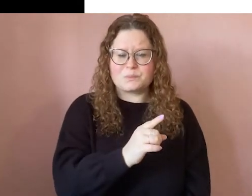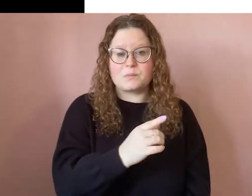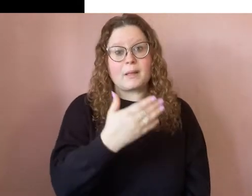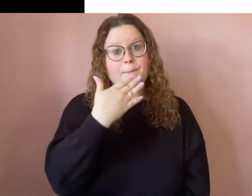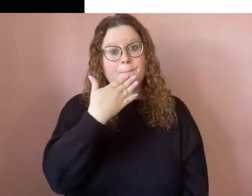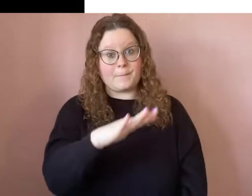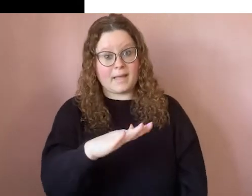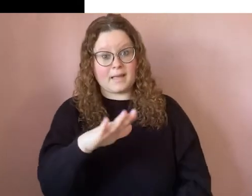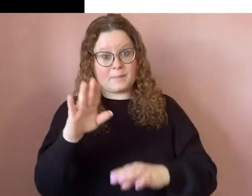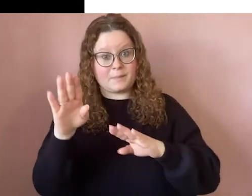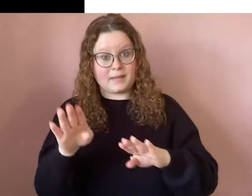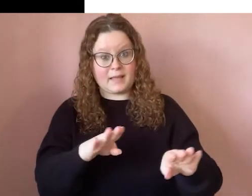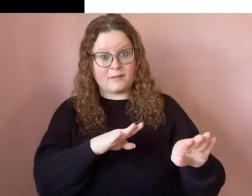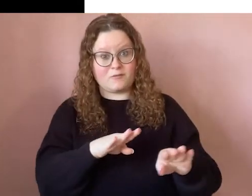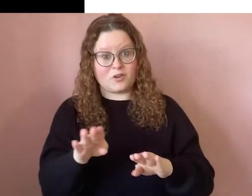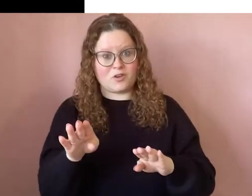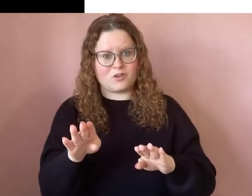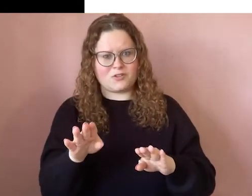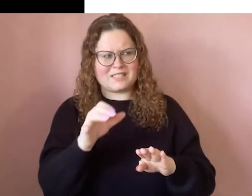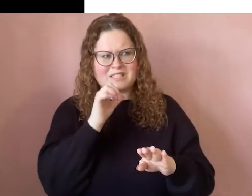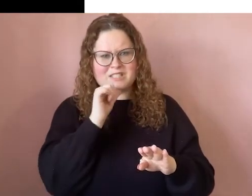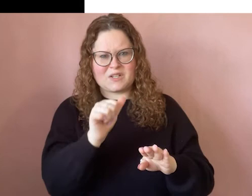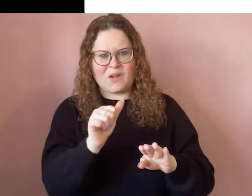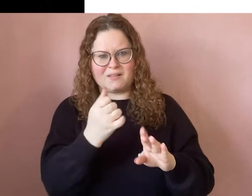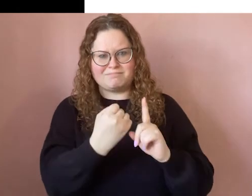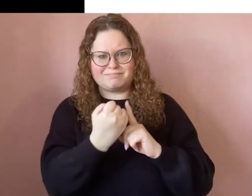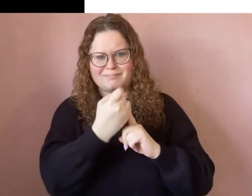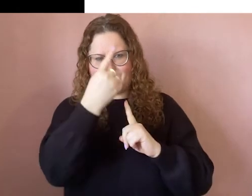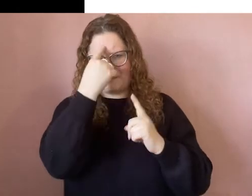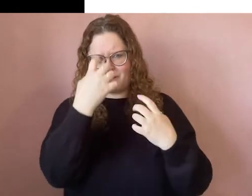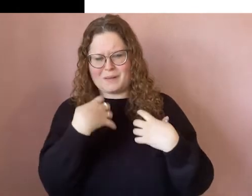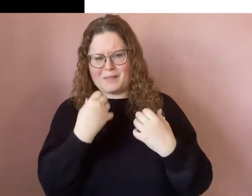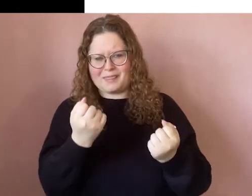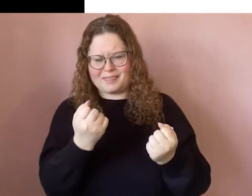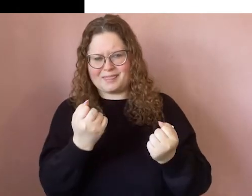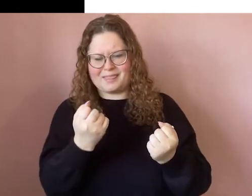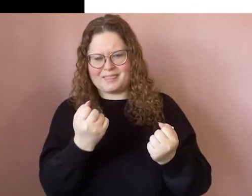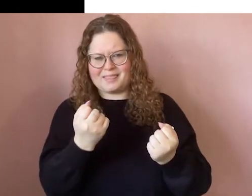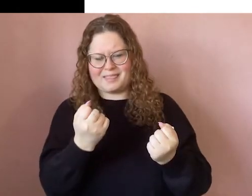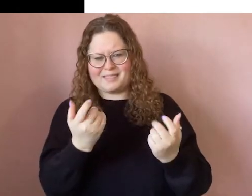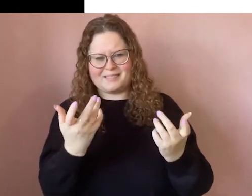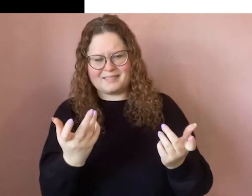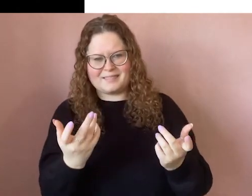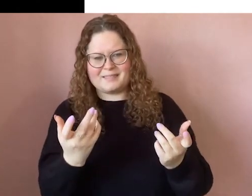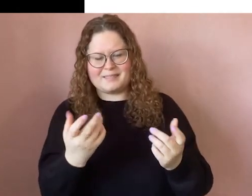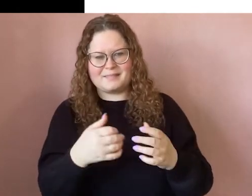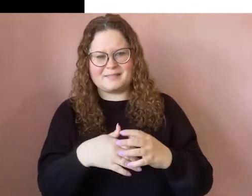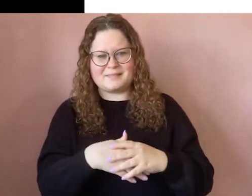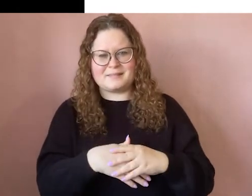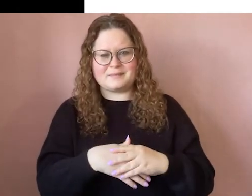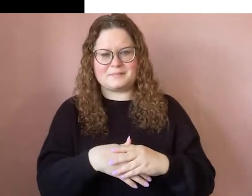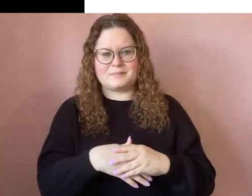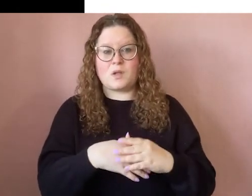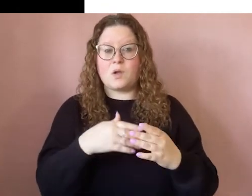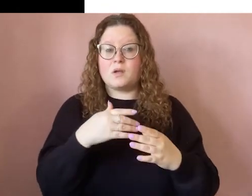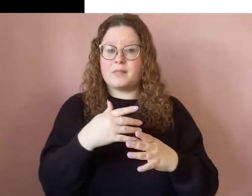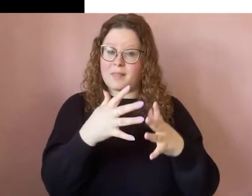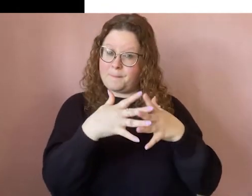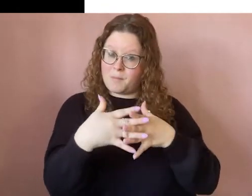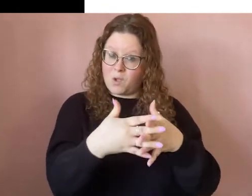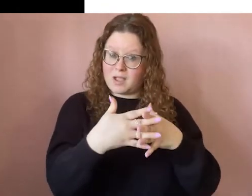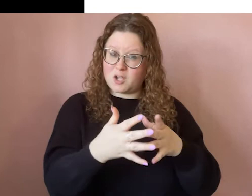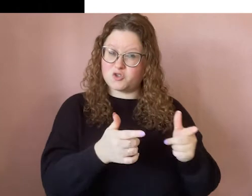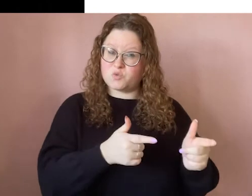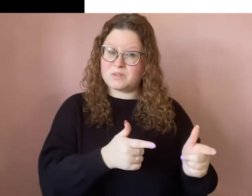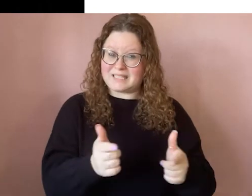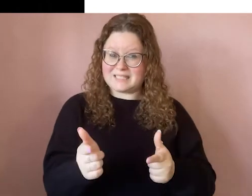that, with me on that there should be new language. And I would like to work on that this year. The